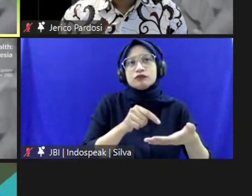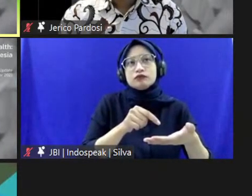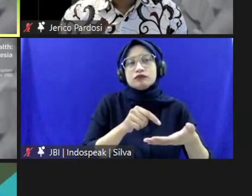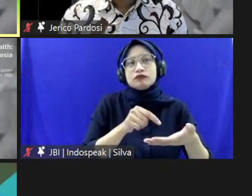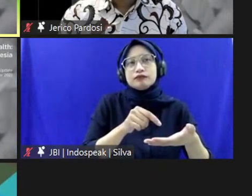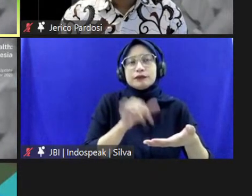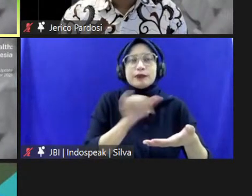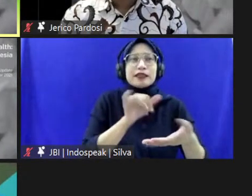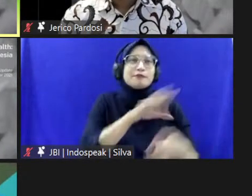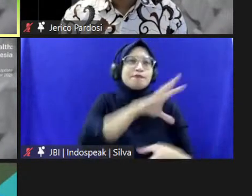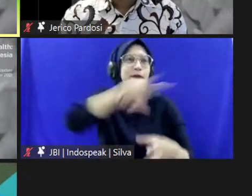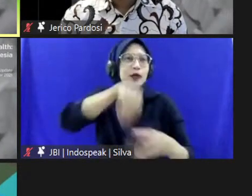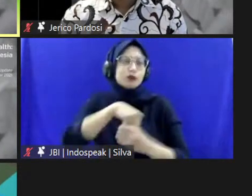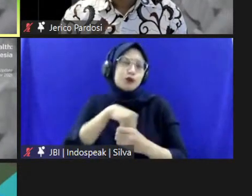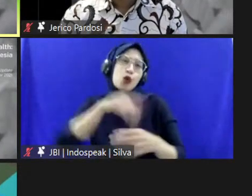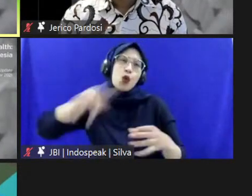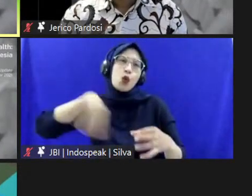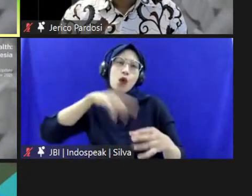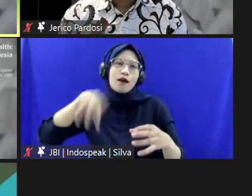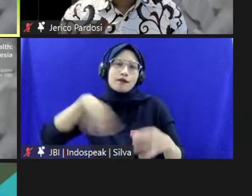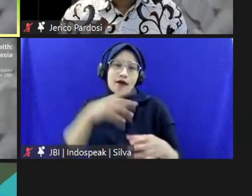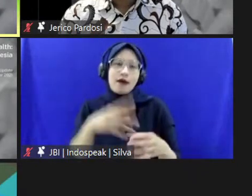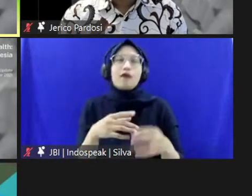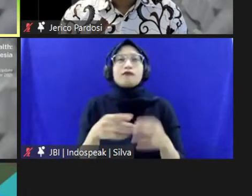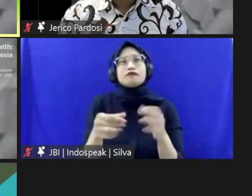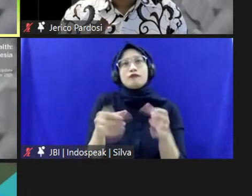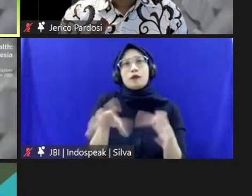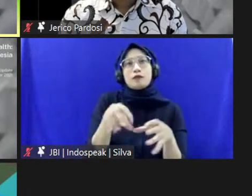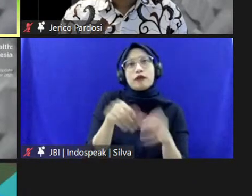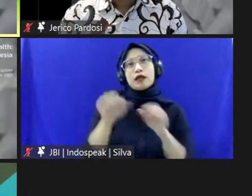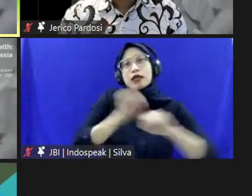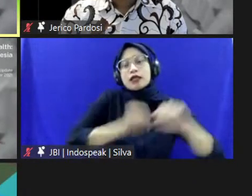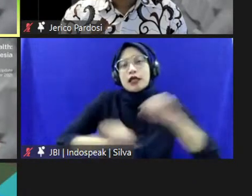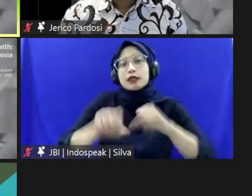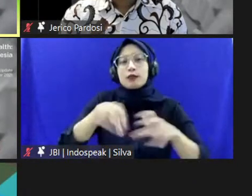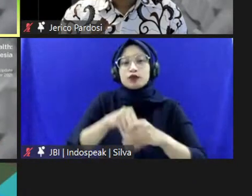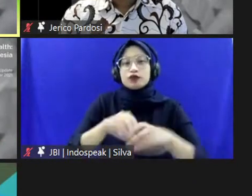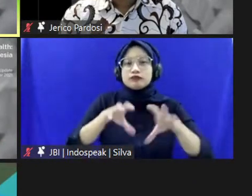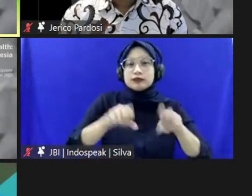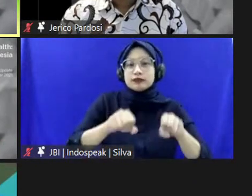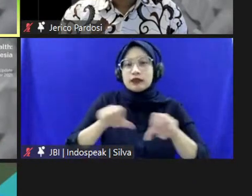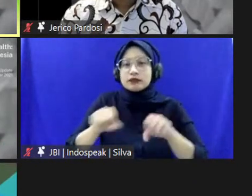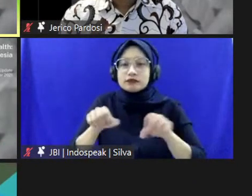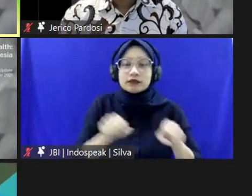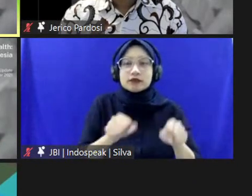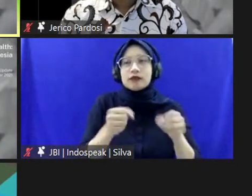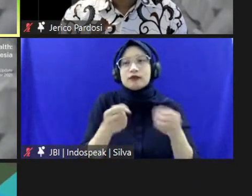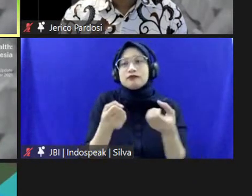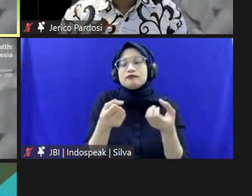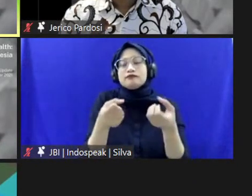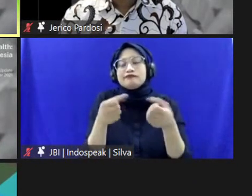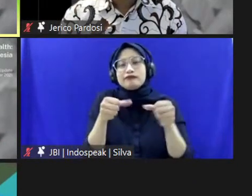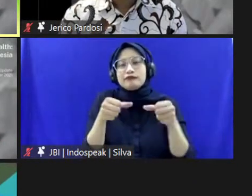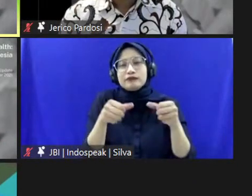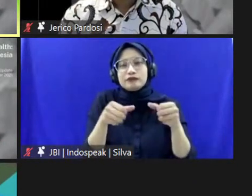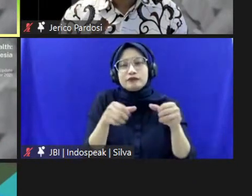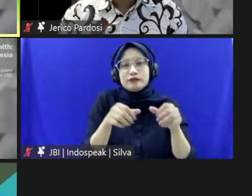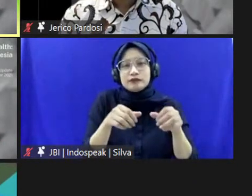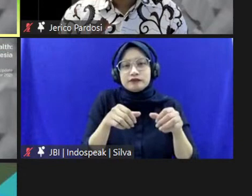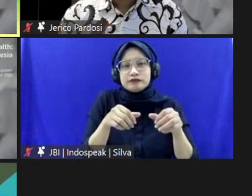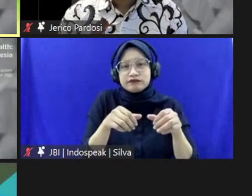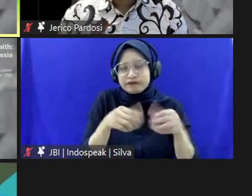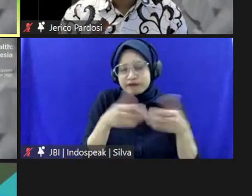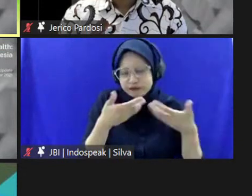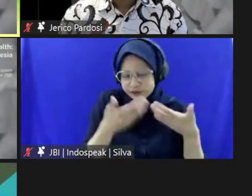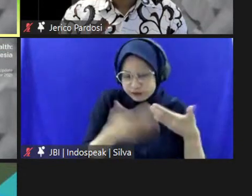family, including with massage, pijit, everything. They got that service one. However, when the Bidan Desa program